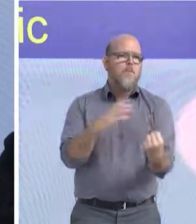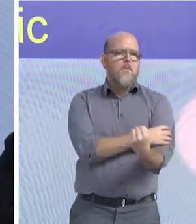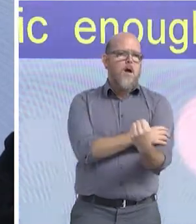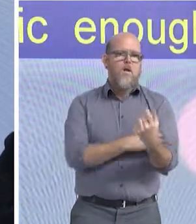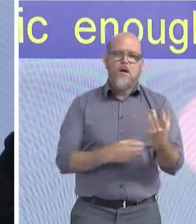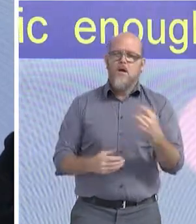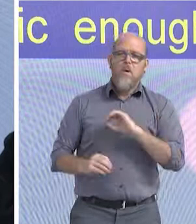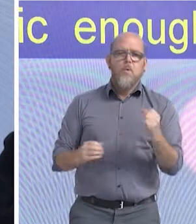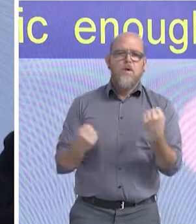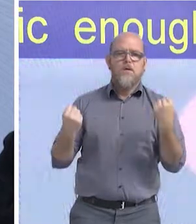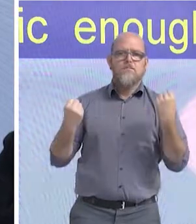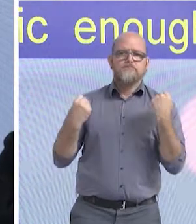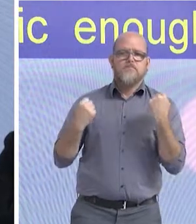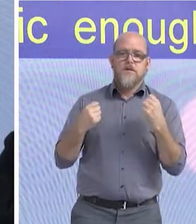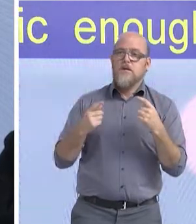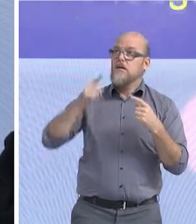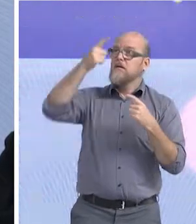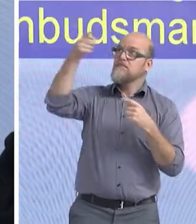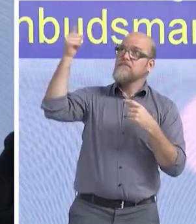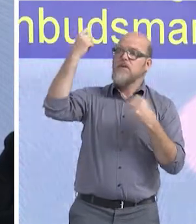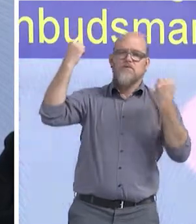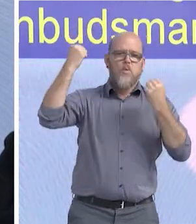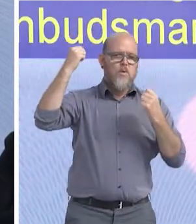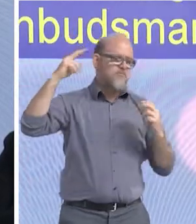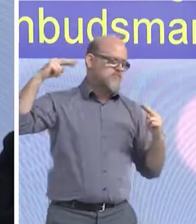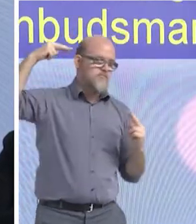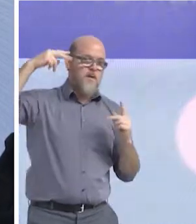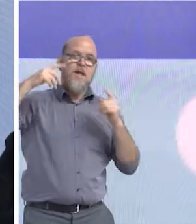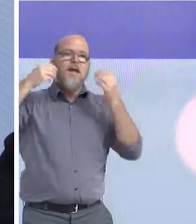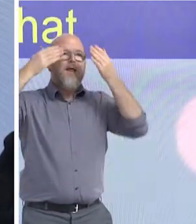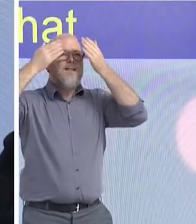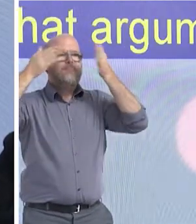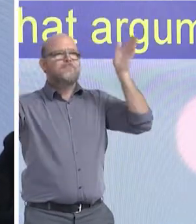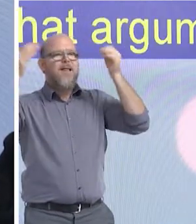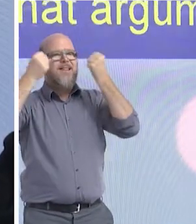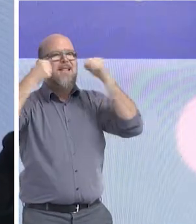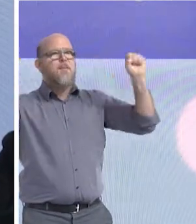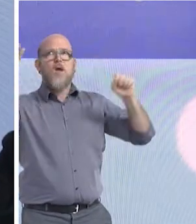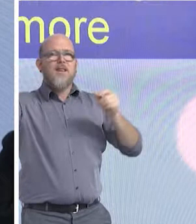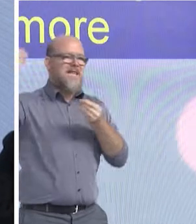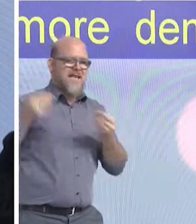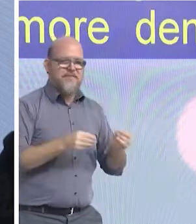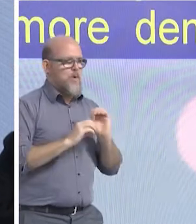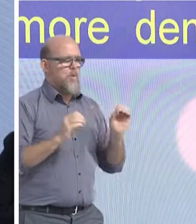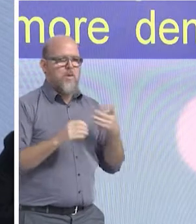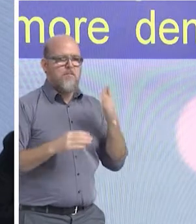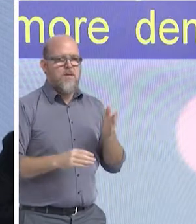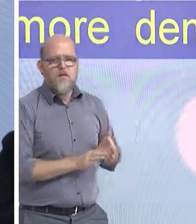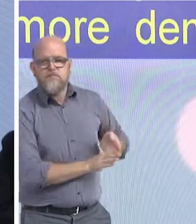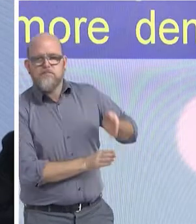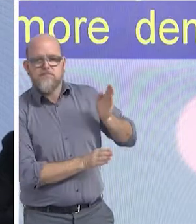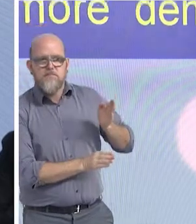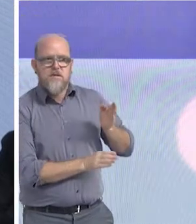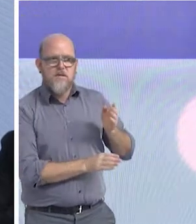Ombudsman, how do you counter that argument that we need more democracy, accountability at the EU